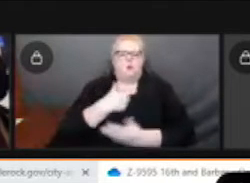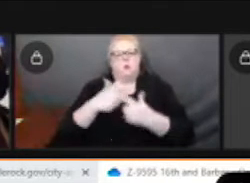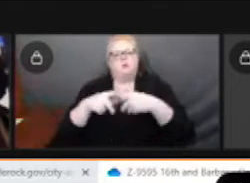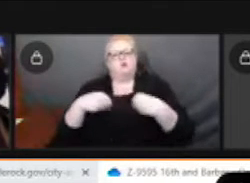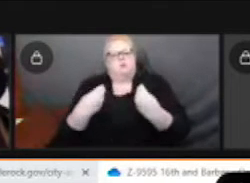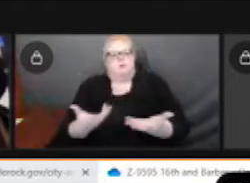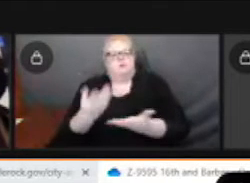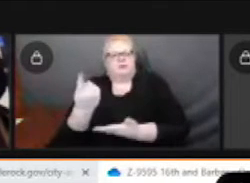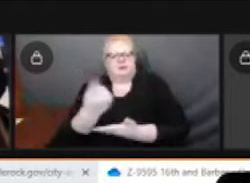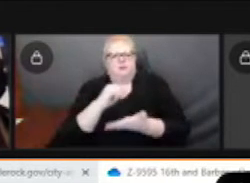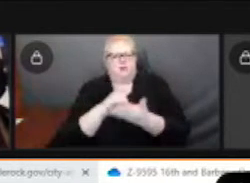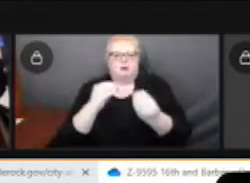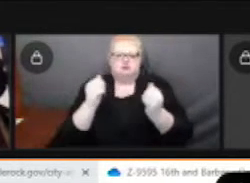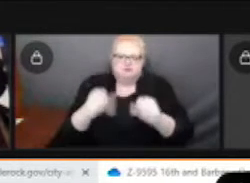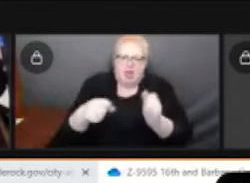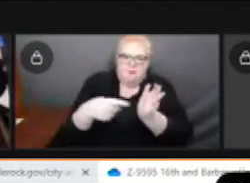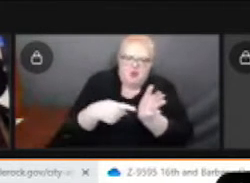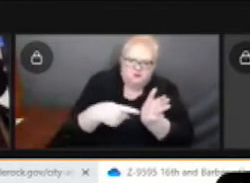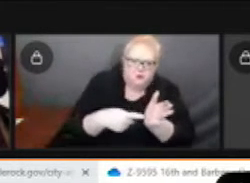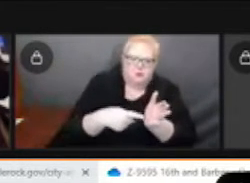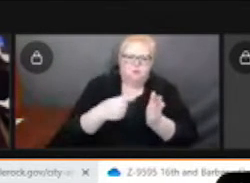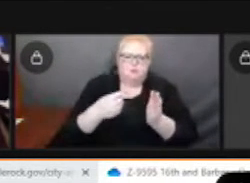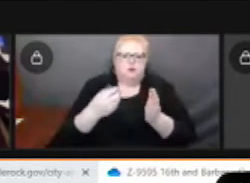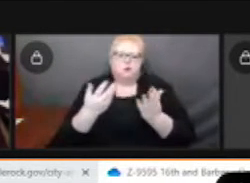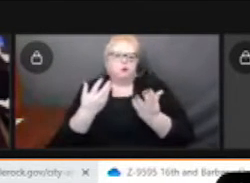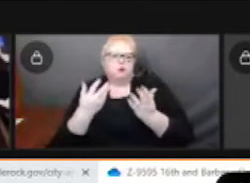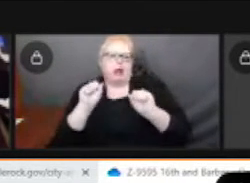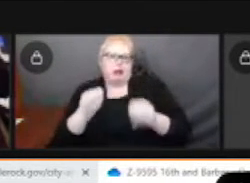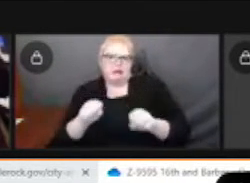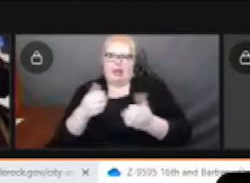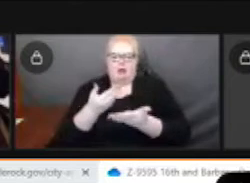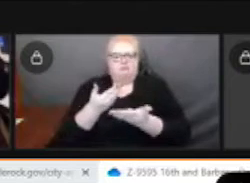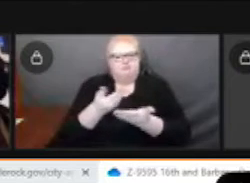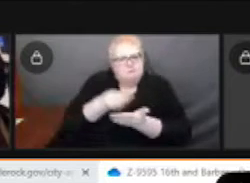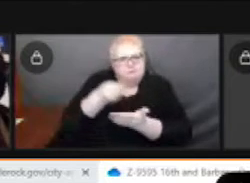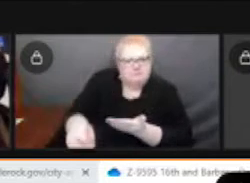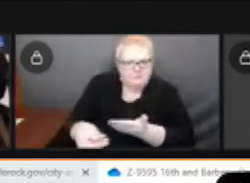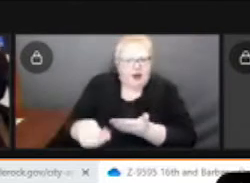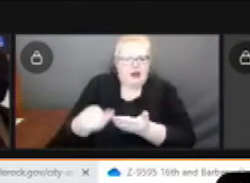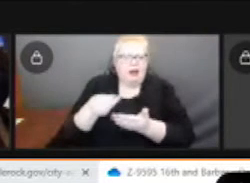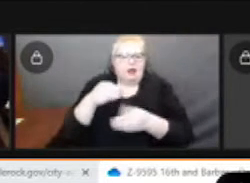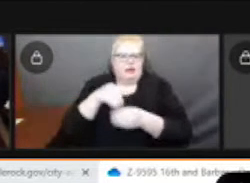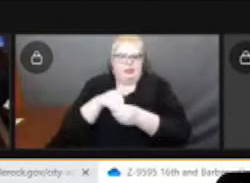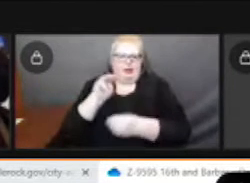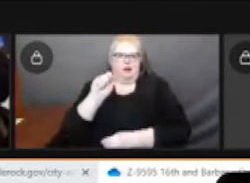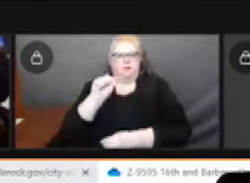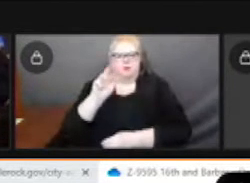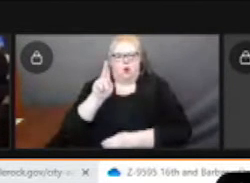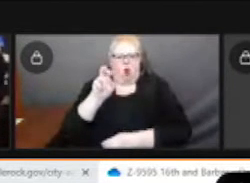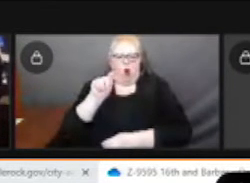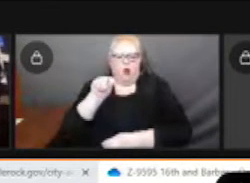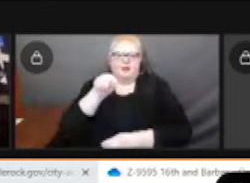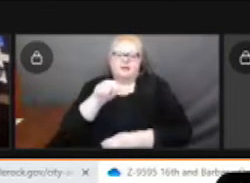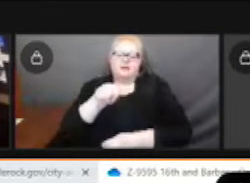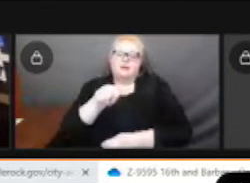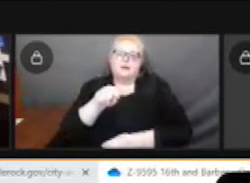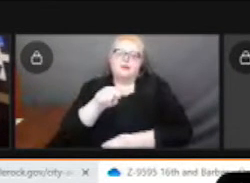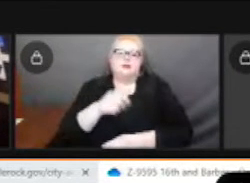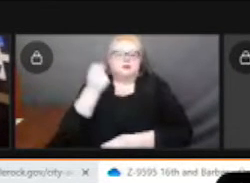affordable and attainable to the market. But the idea with these 2 lots is that this is on a corner,